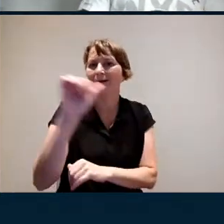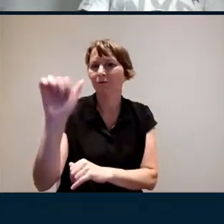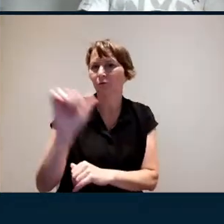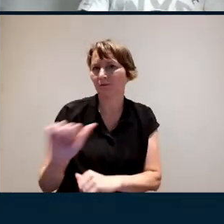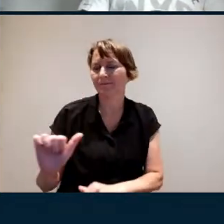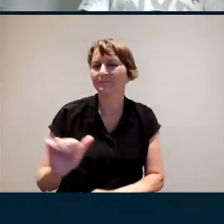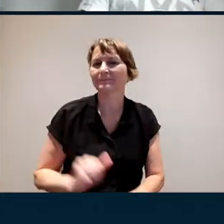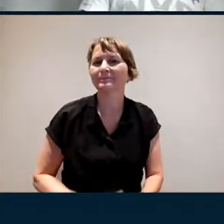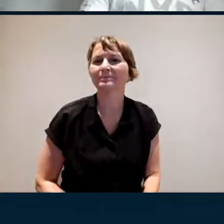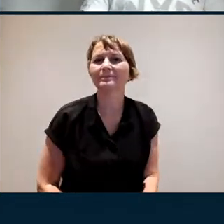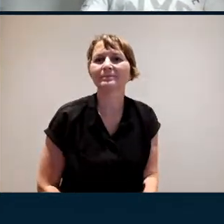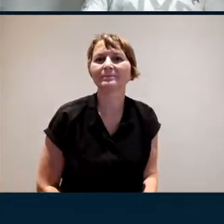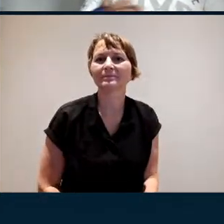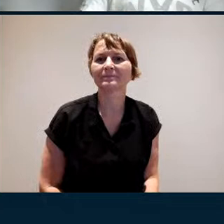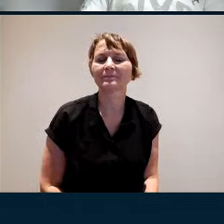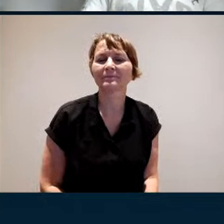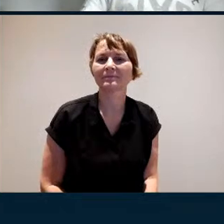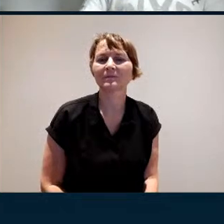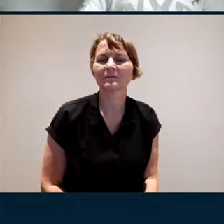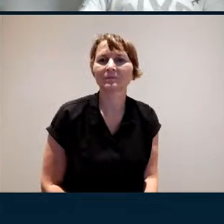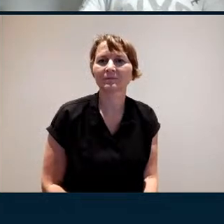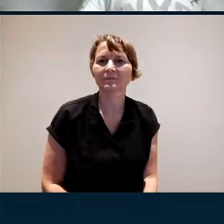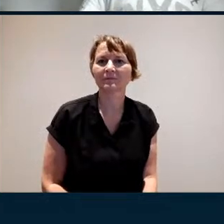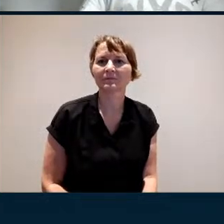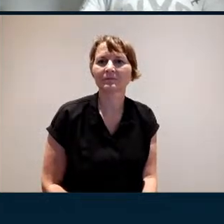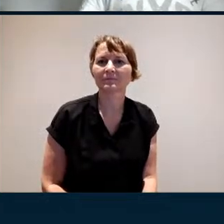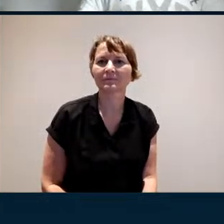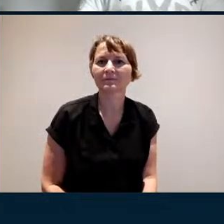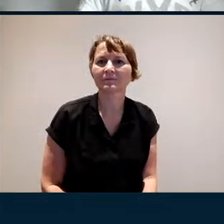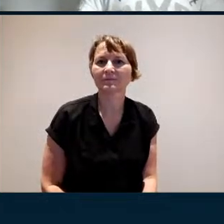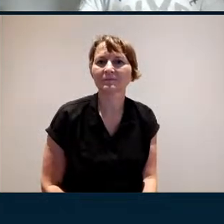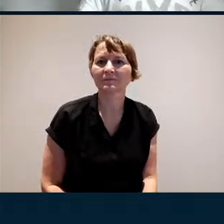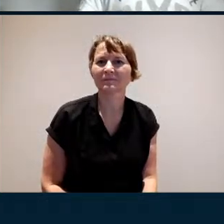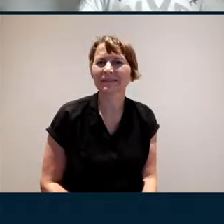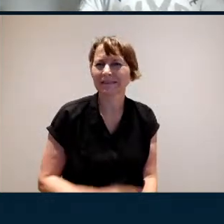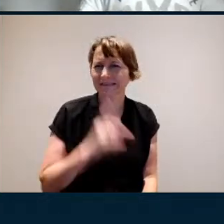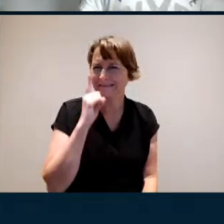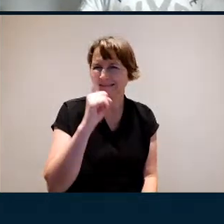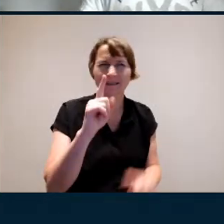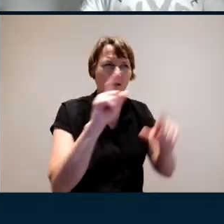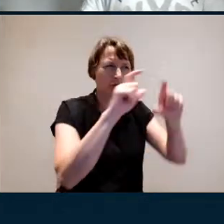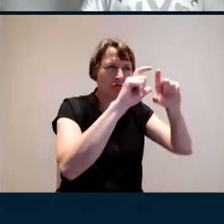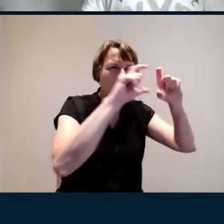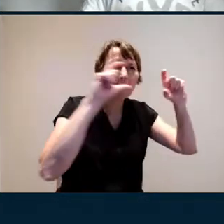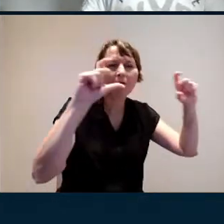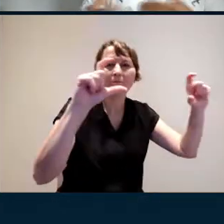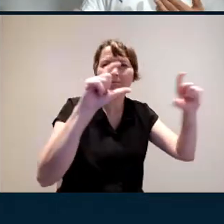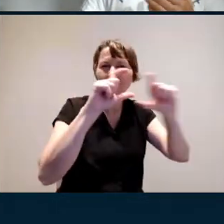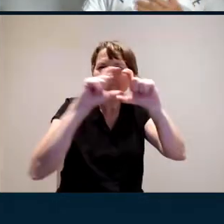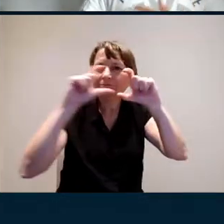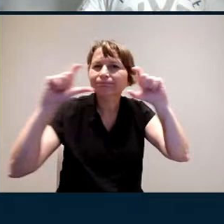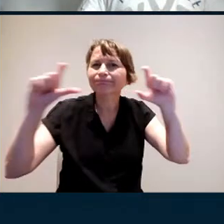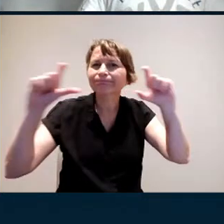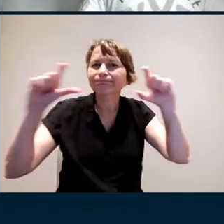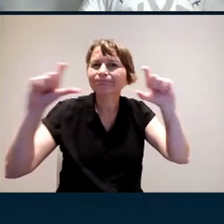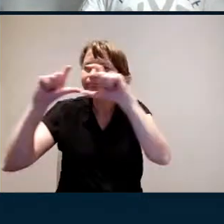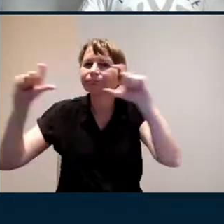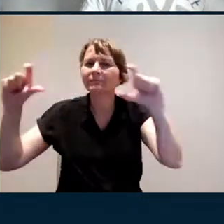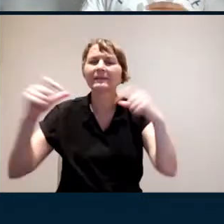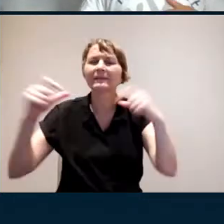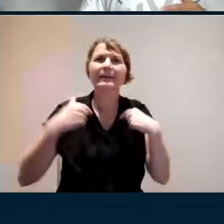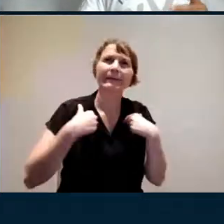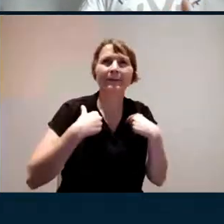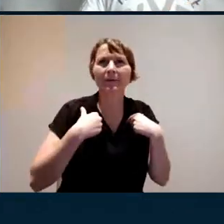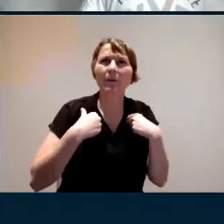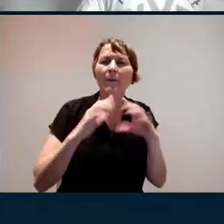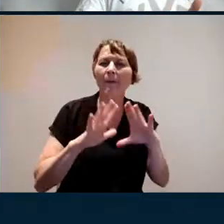And when we are seeing these organizations which are building their CCOEs or cloud adoption